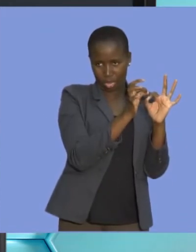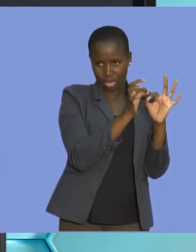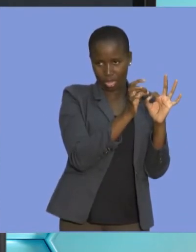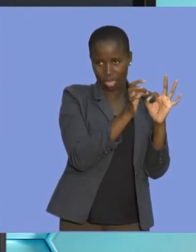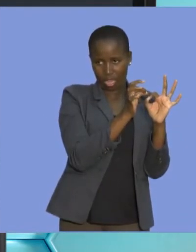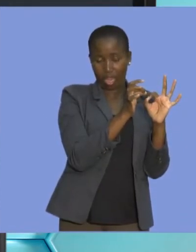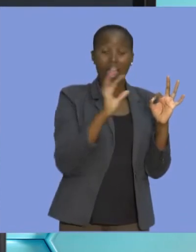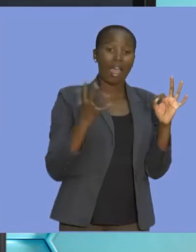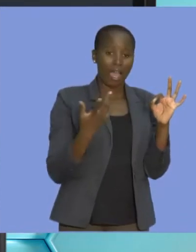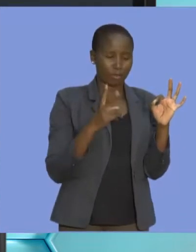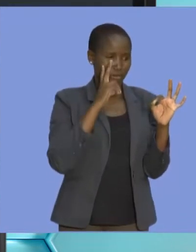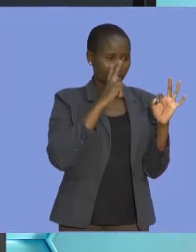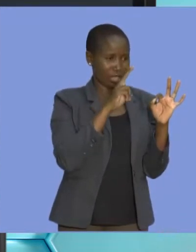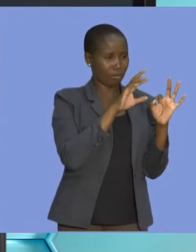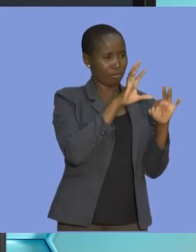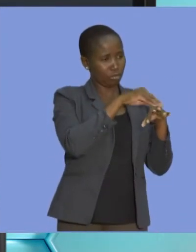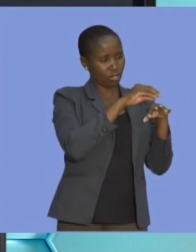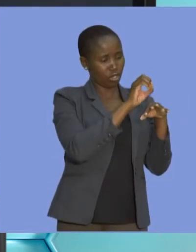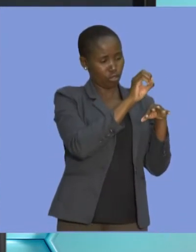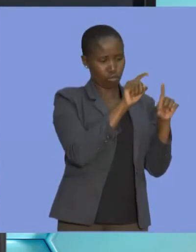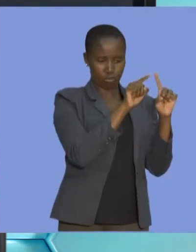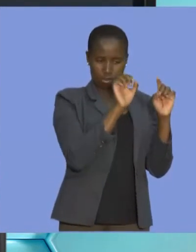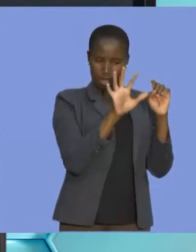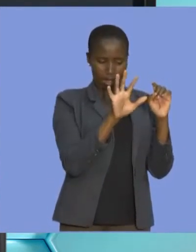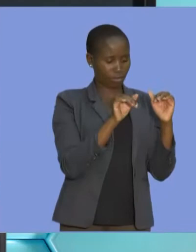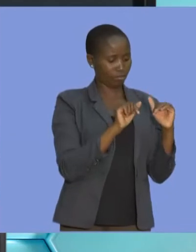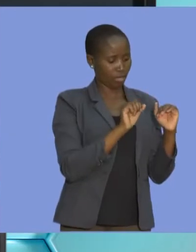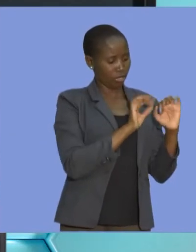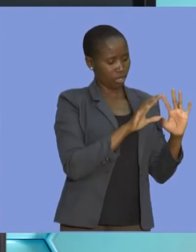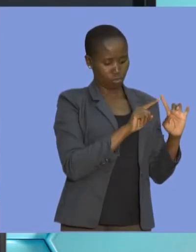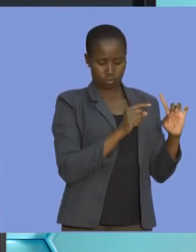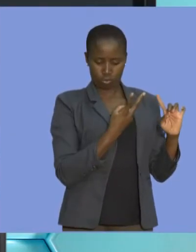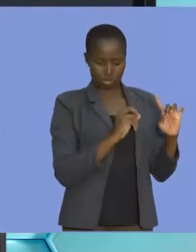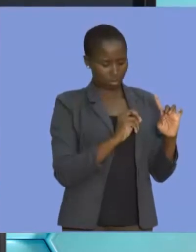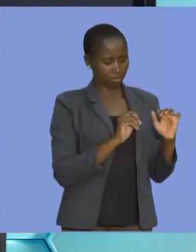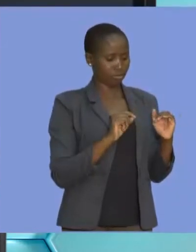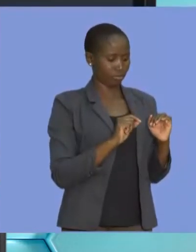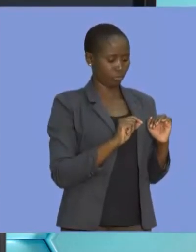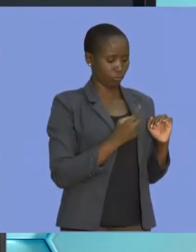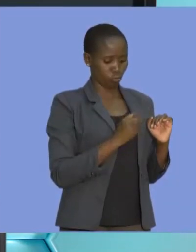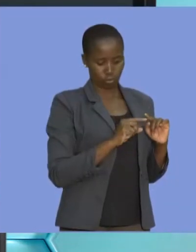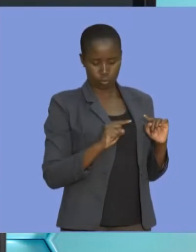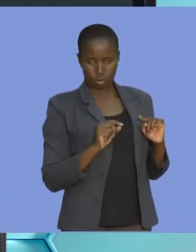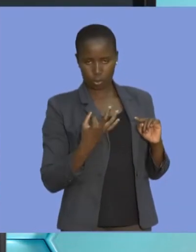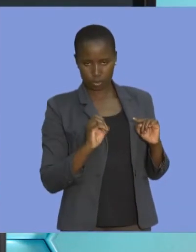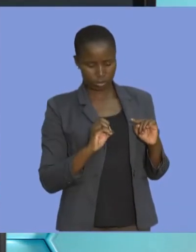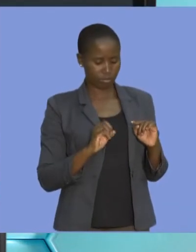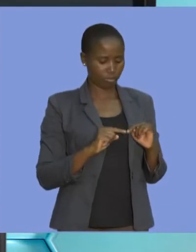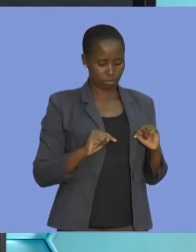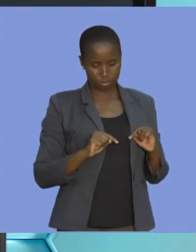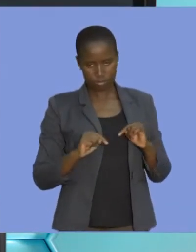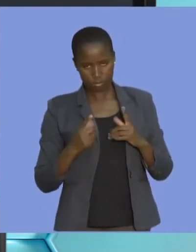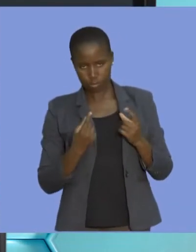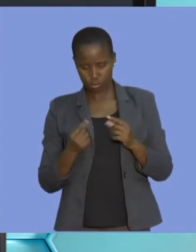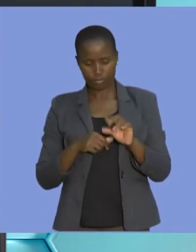age group 0 to 10 maybe, 10 to 20, 20 to 30, 30 to 40, and so on. Because if you look at the